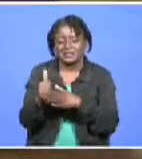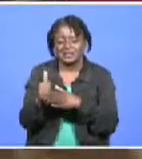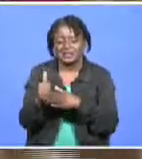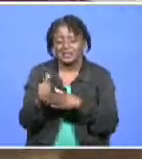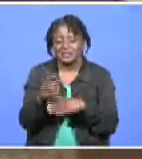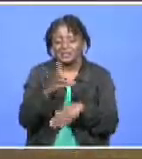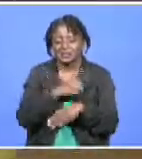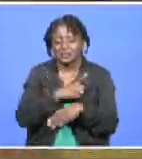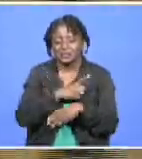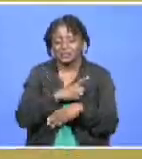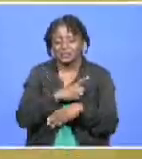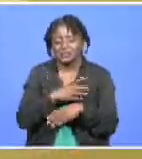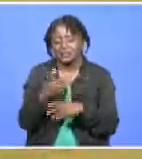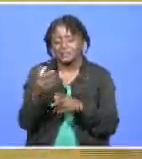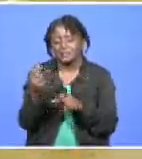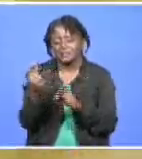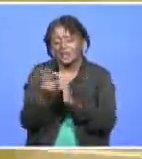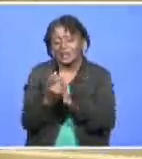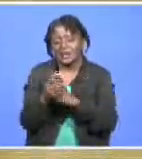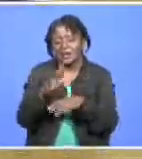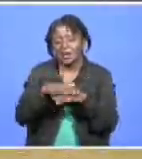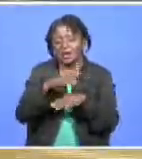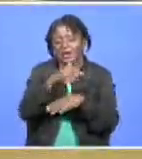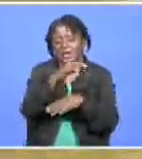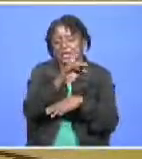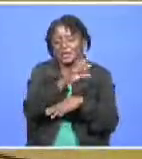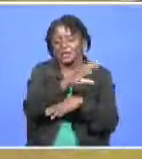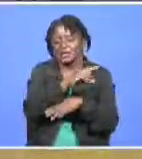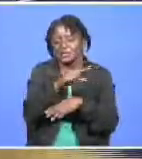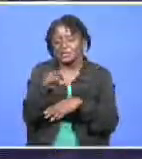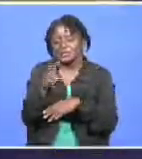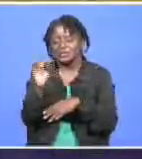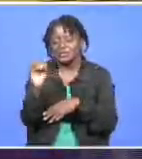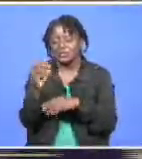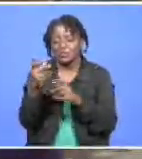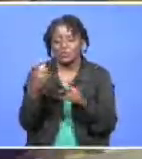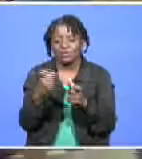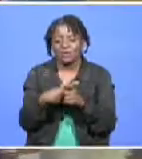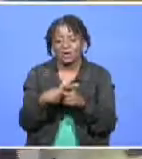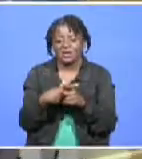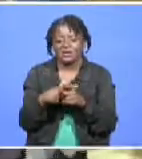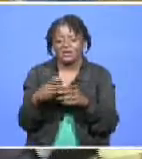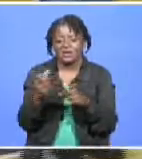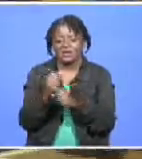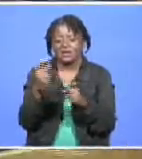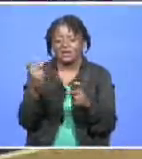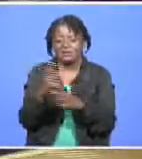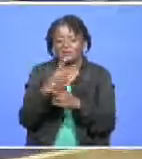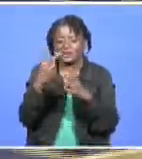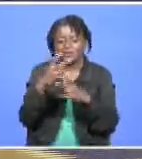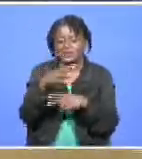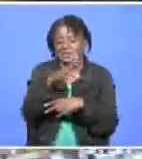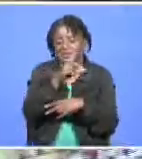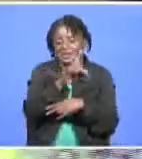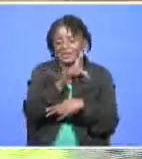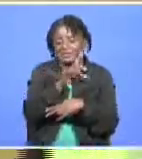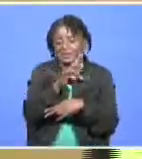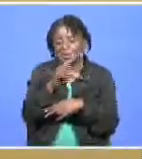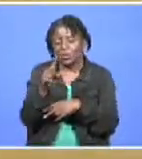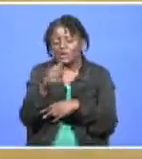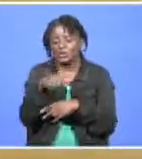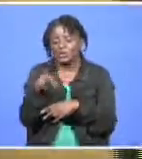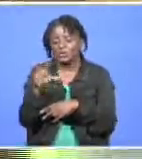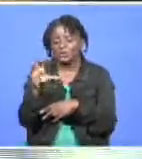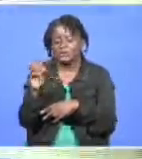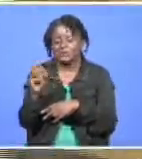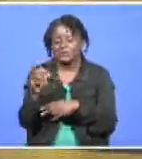on an 8-0 run and never looked back as they cruised to victory 71-50 to remain beaten at 6-0 for the year. Leading